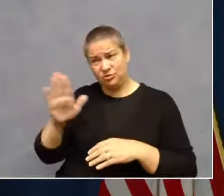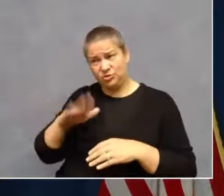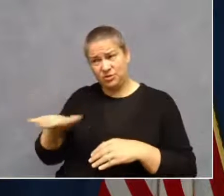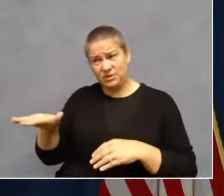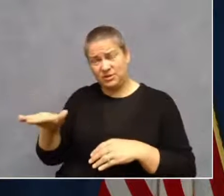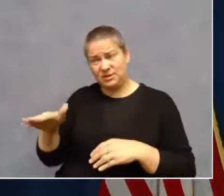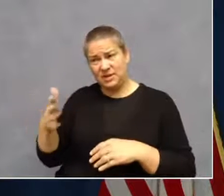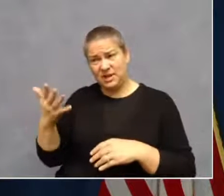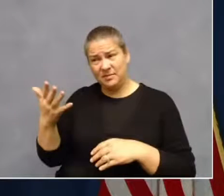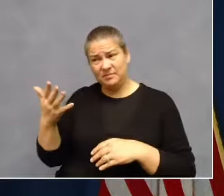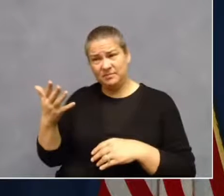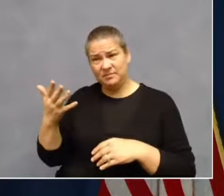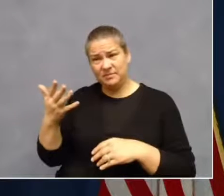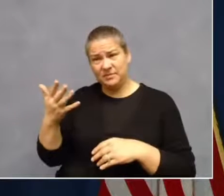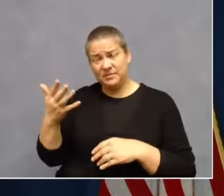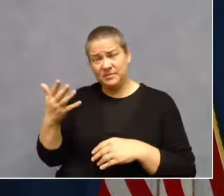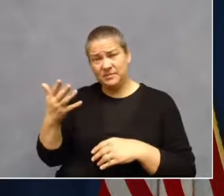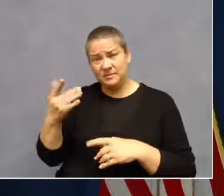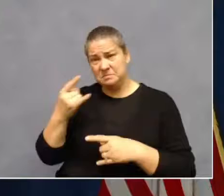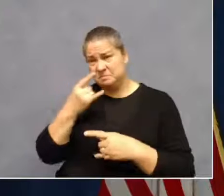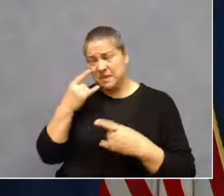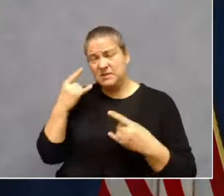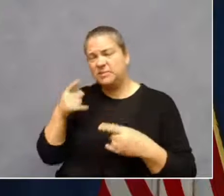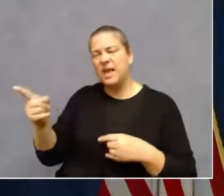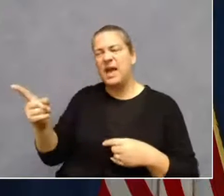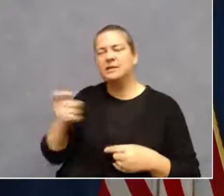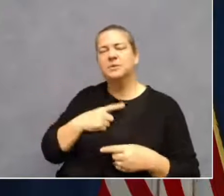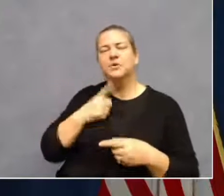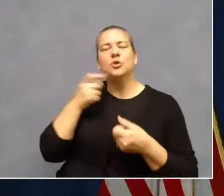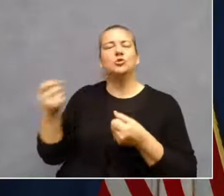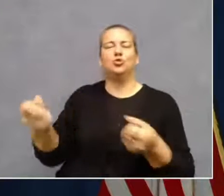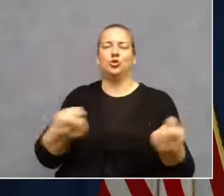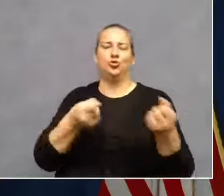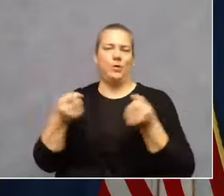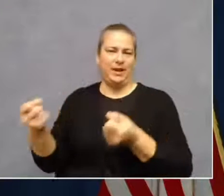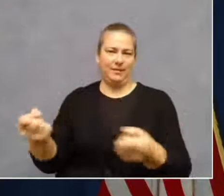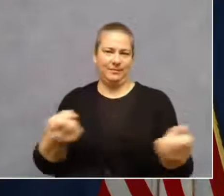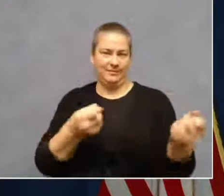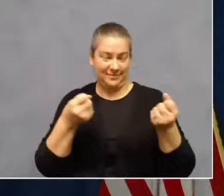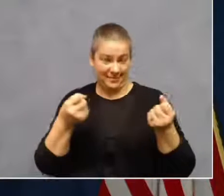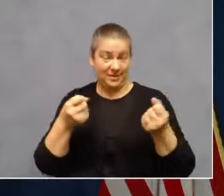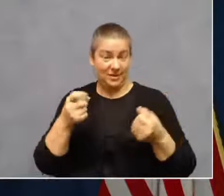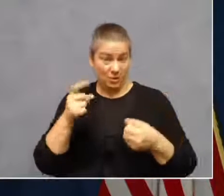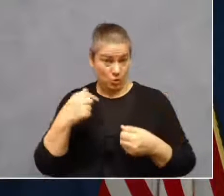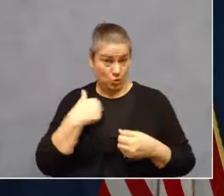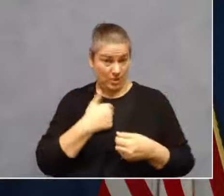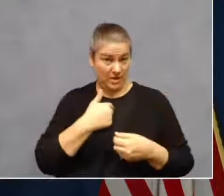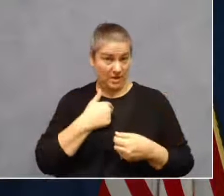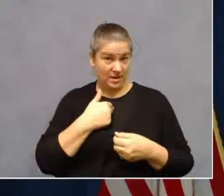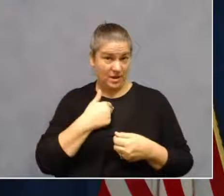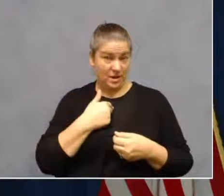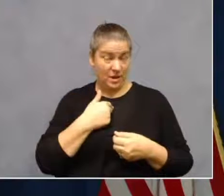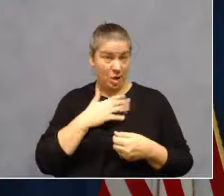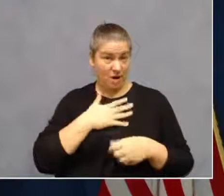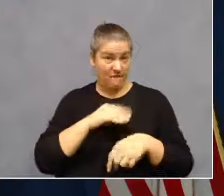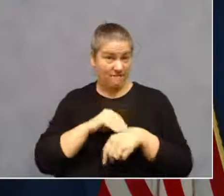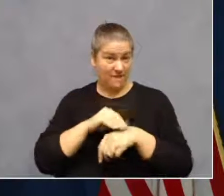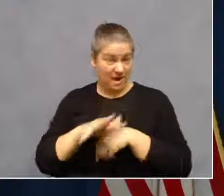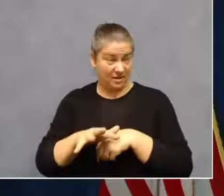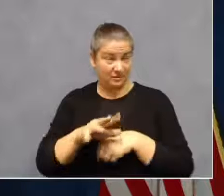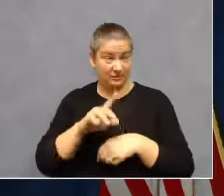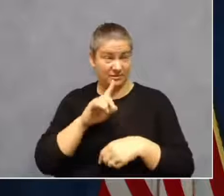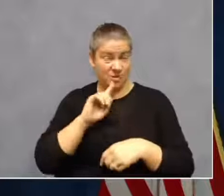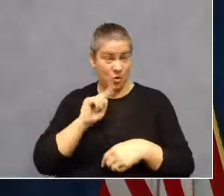always where it should be? So the question is on trick-or-treating, and are we rethinking our advice on that? I think we've given really specific